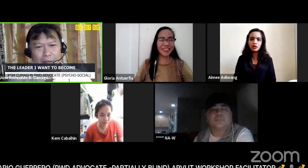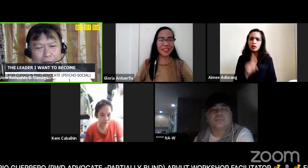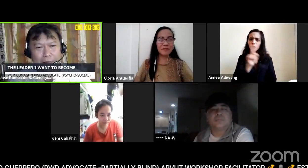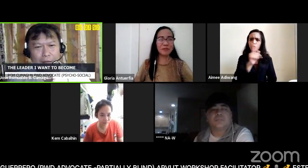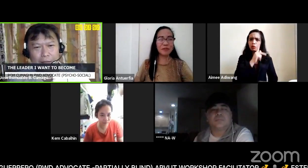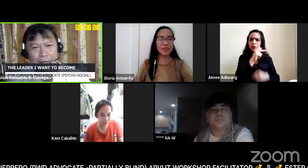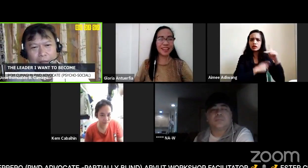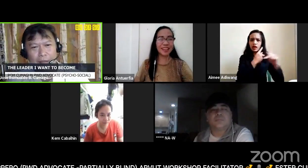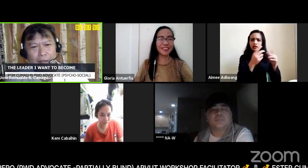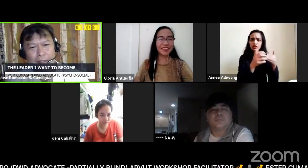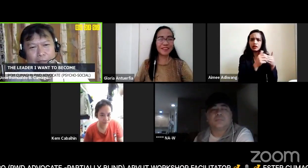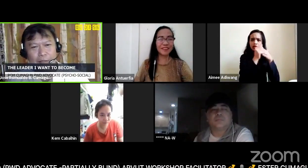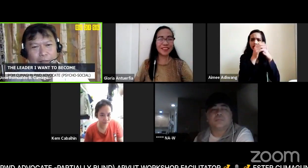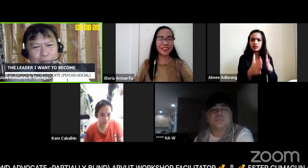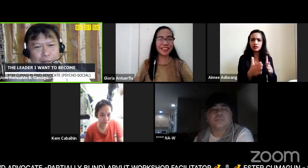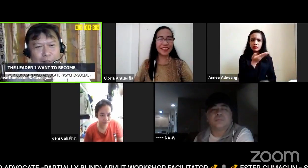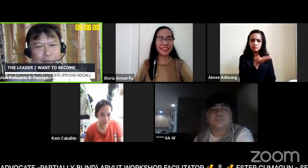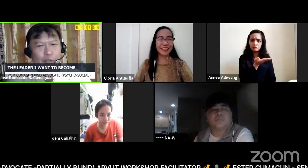kind of leader